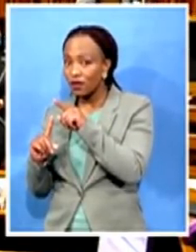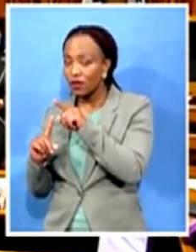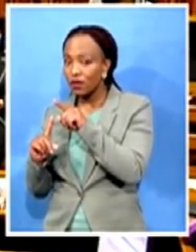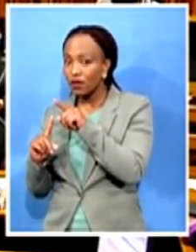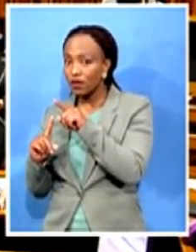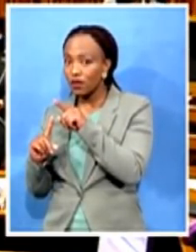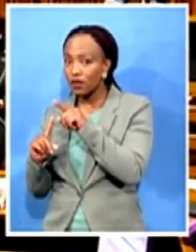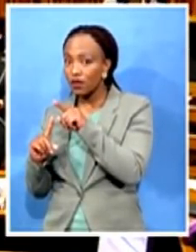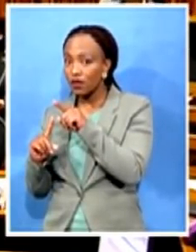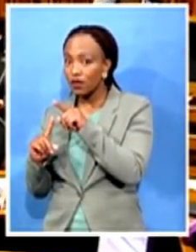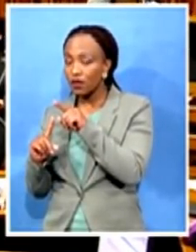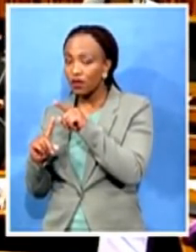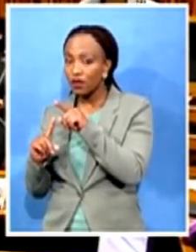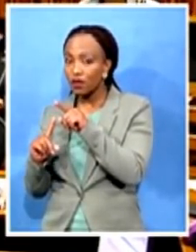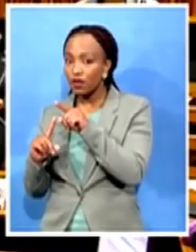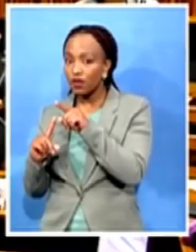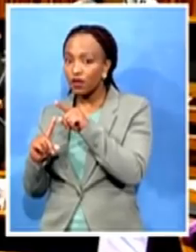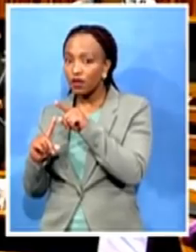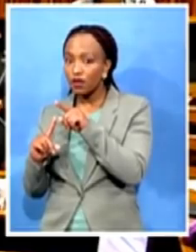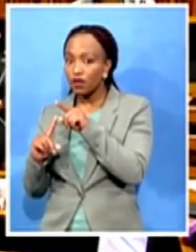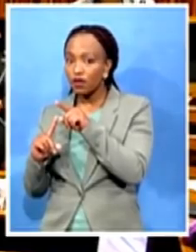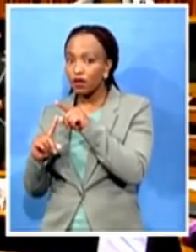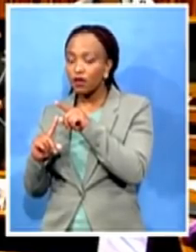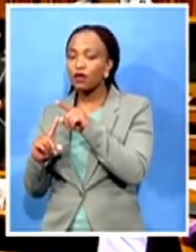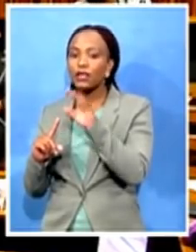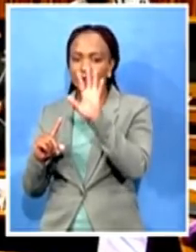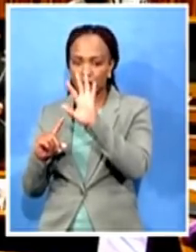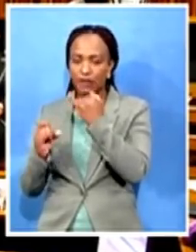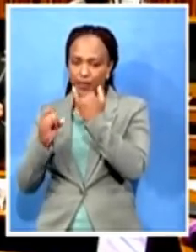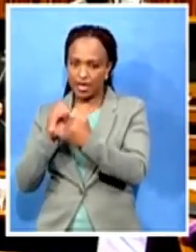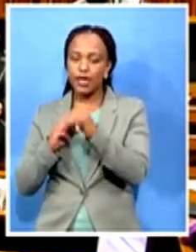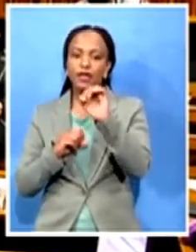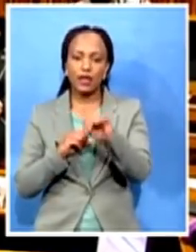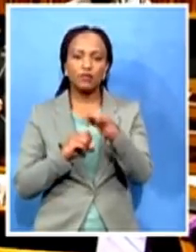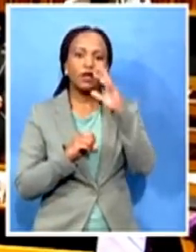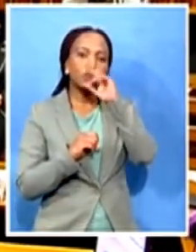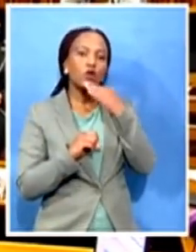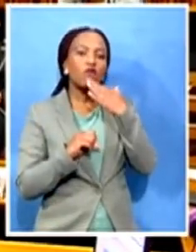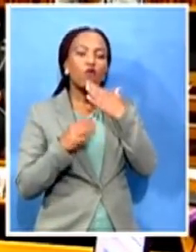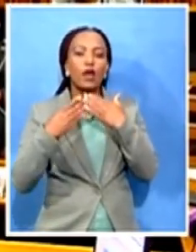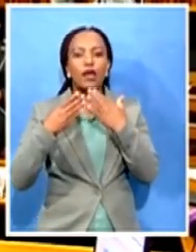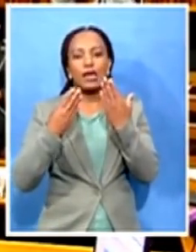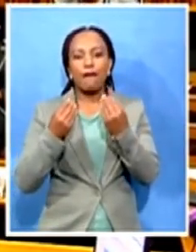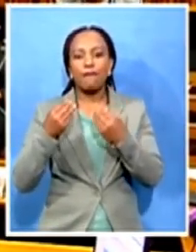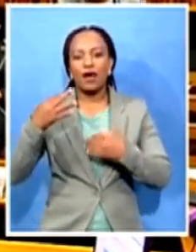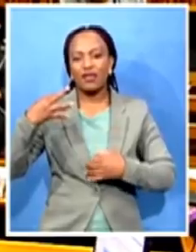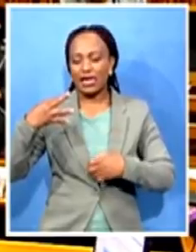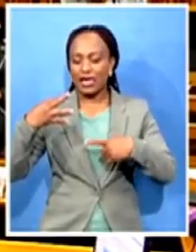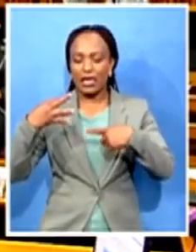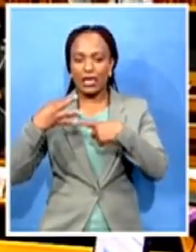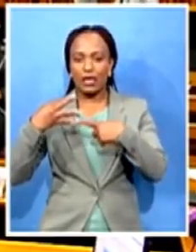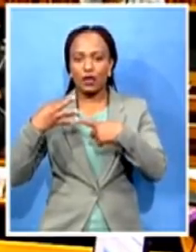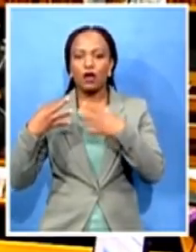was my mistake. right, so we're talking about Mr. Agrizzi now. We're talking about the accused number 3. Number 3. Thank you. That's correct. So, Your